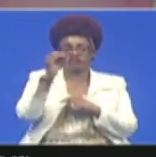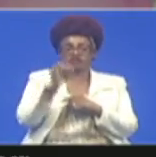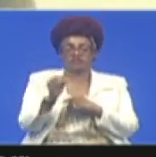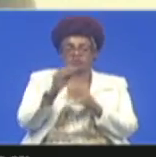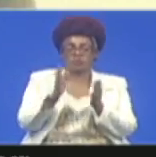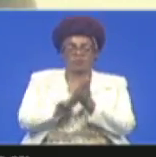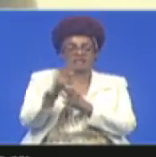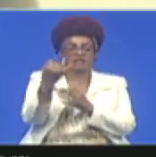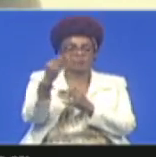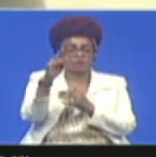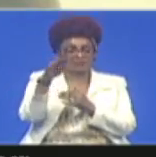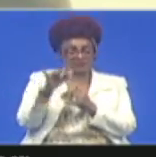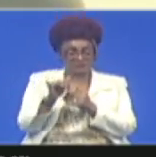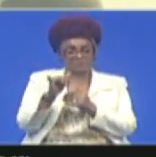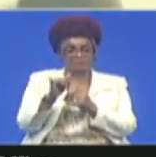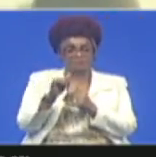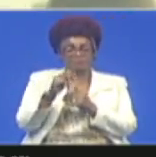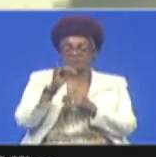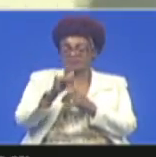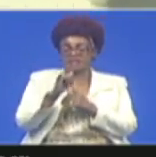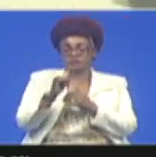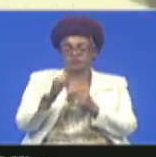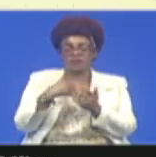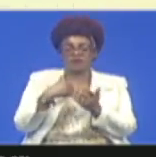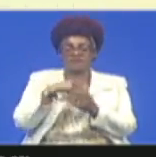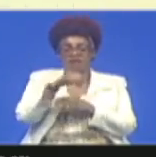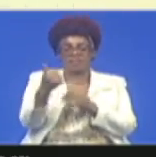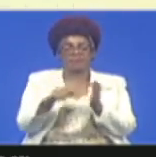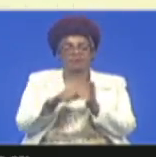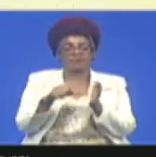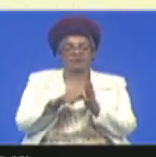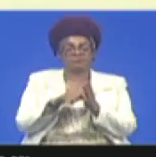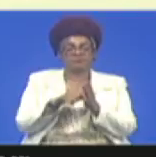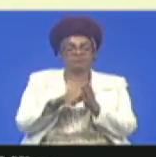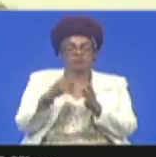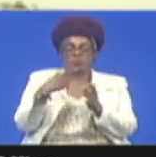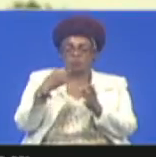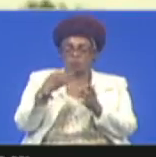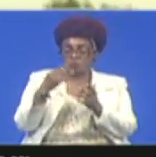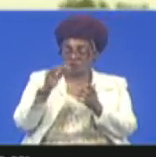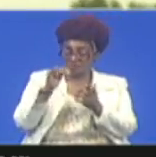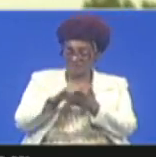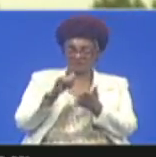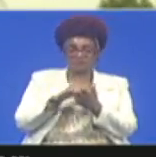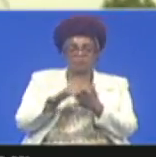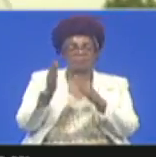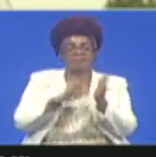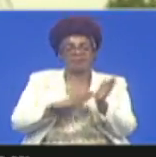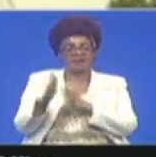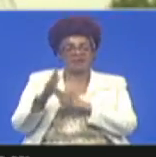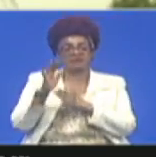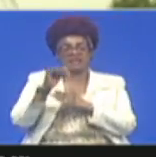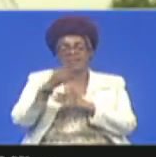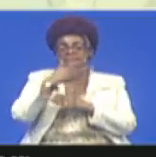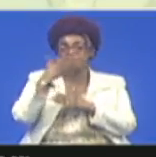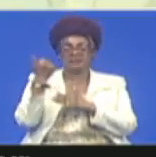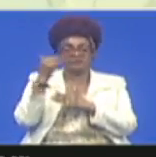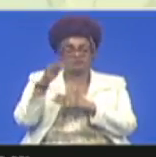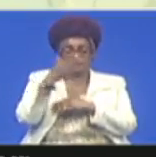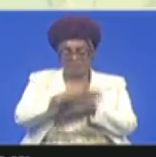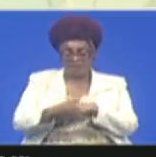humidity. The late start also presents other problems. For one, the athletes will have to prepare their bodies to be at their best from midnight